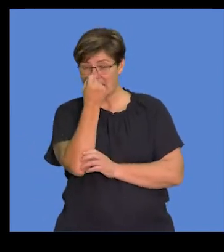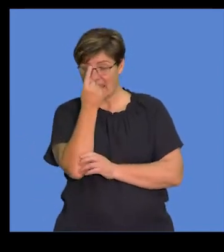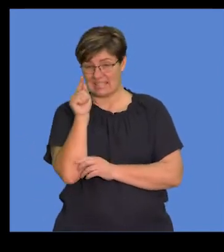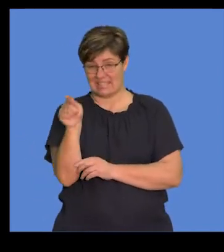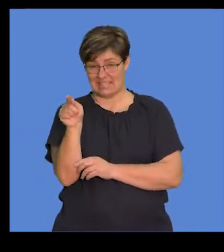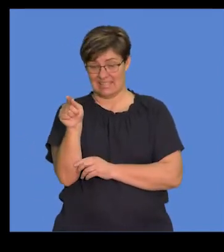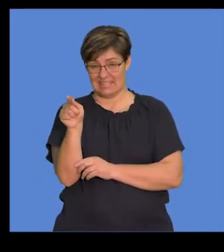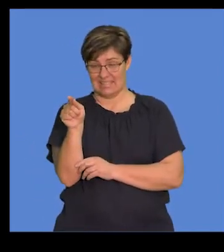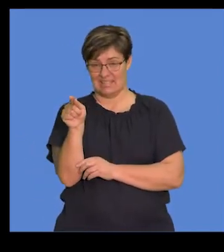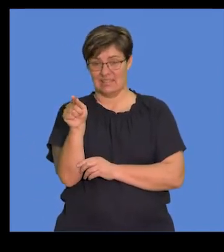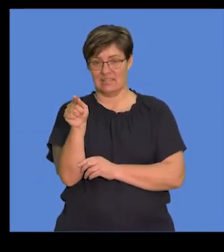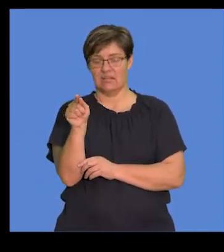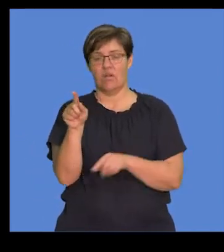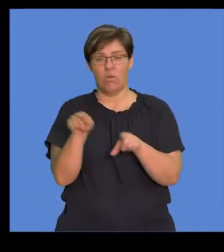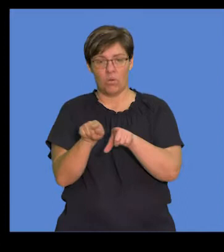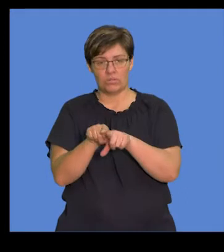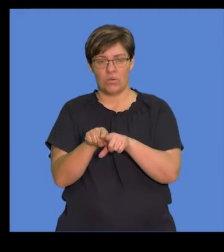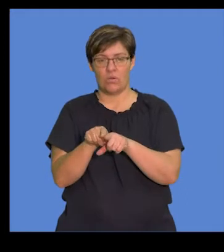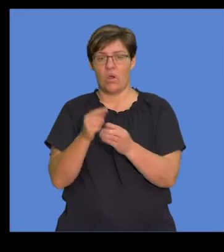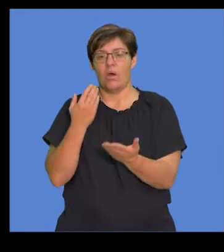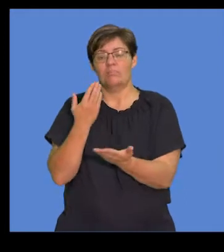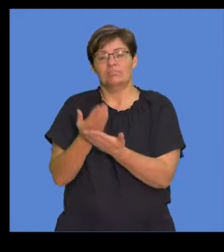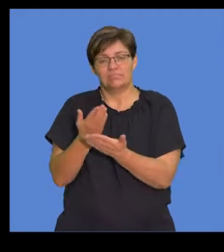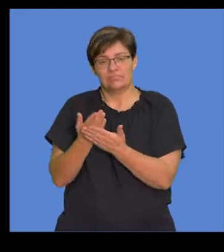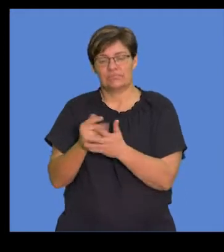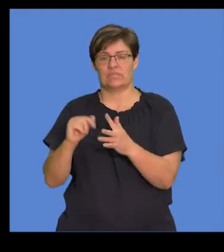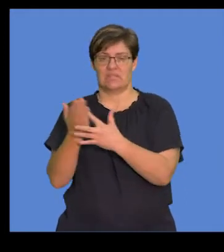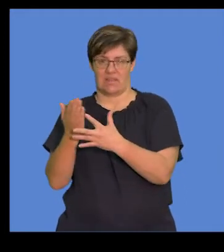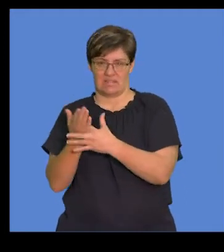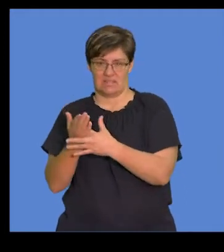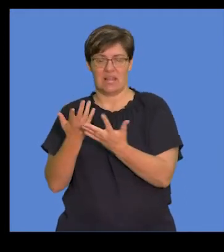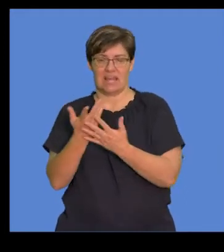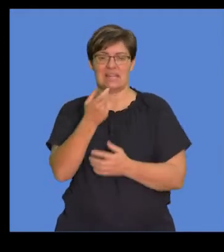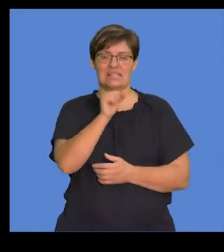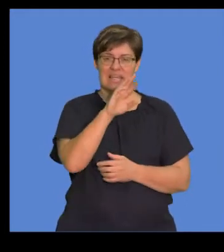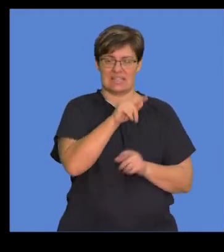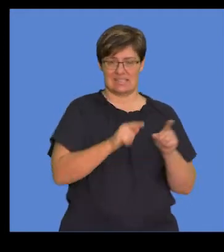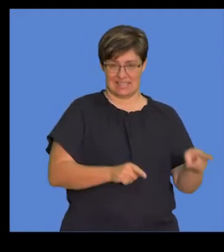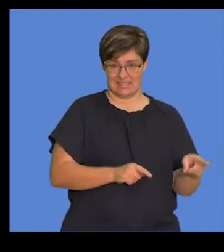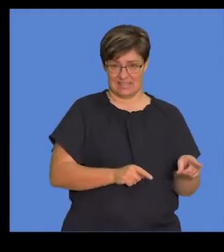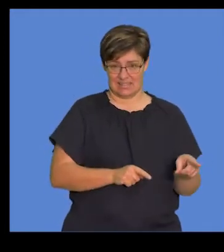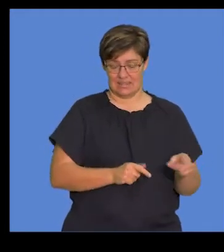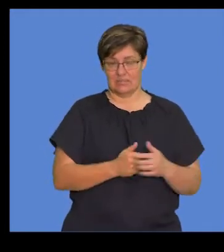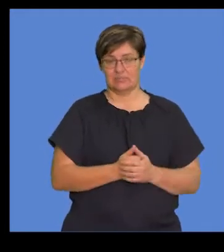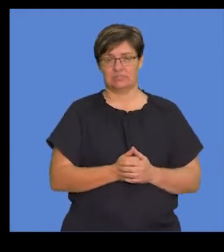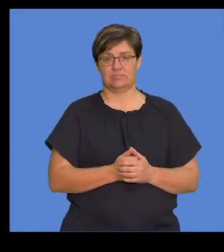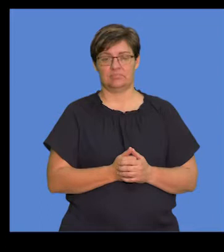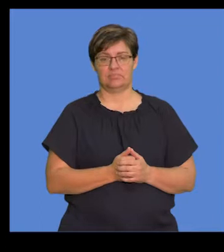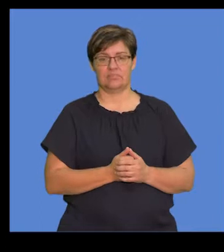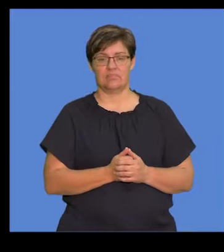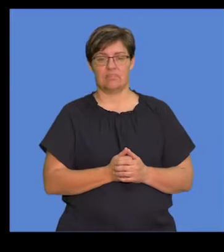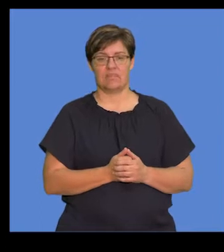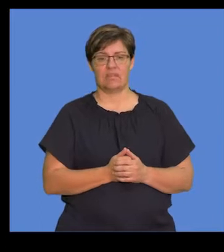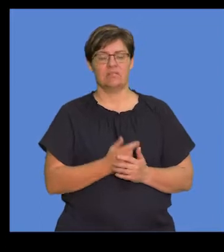Understanding, as well as potential dividers in as far as the series circuit is concerned.